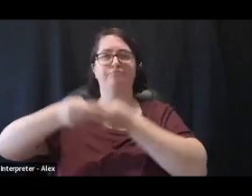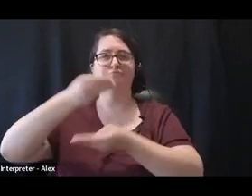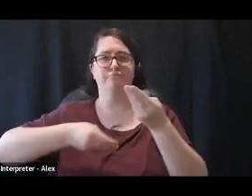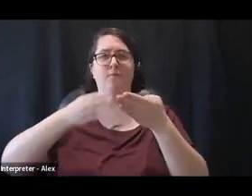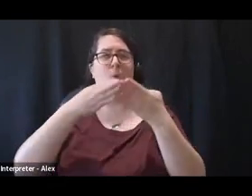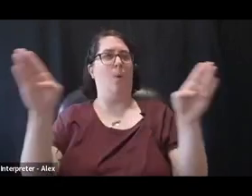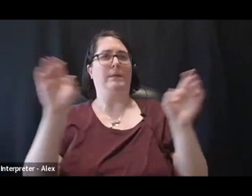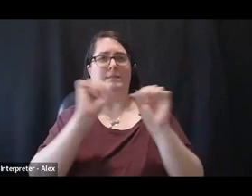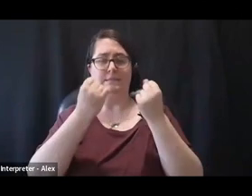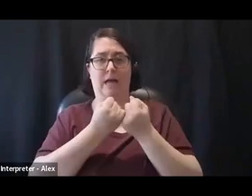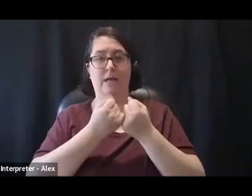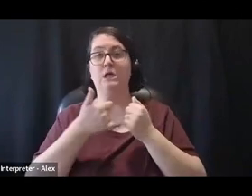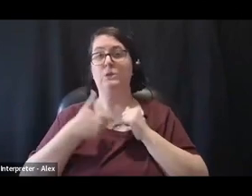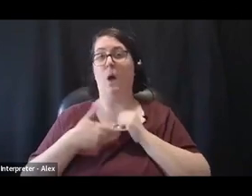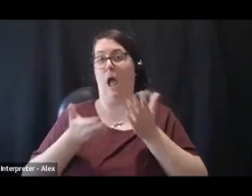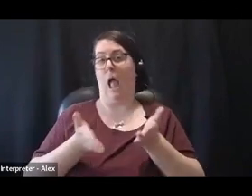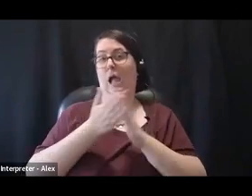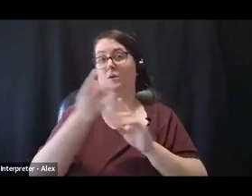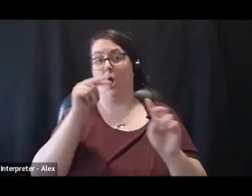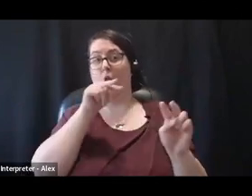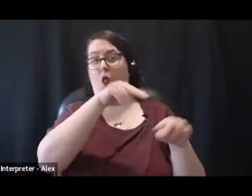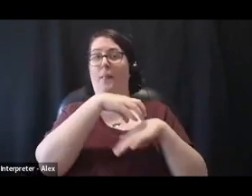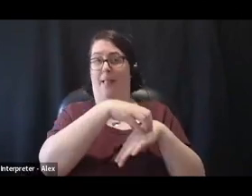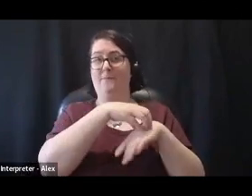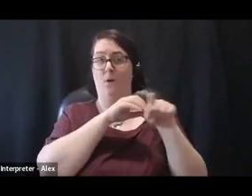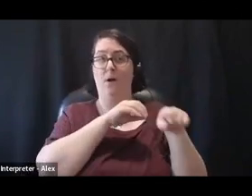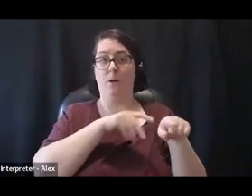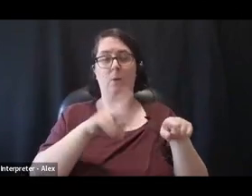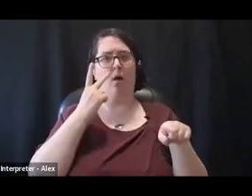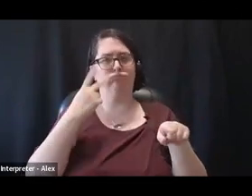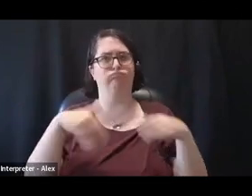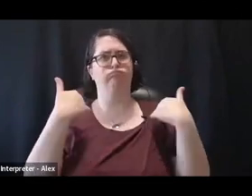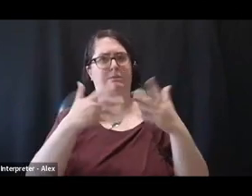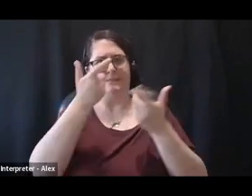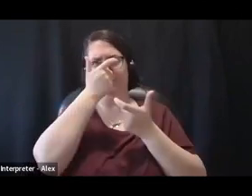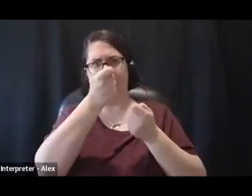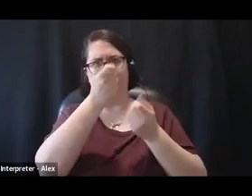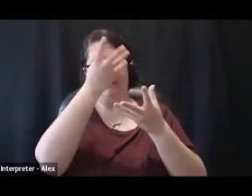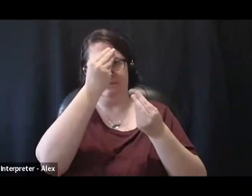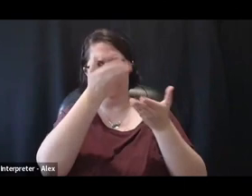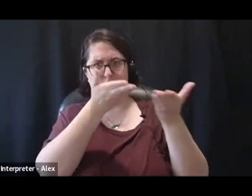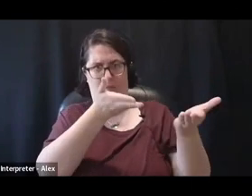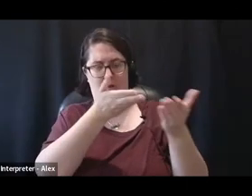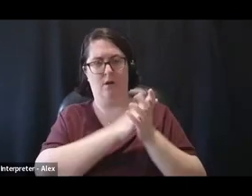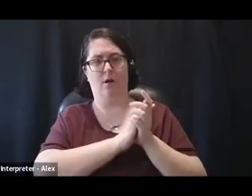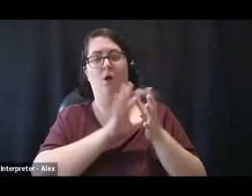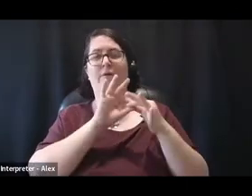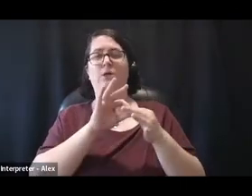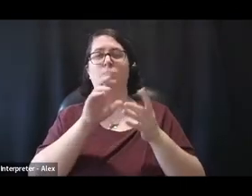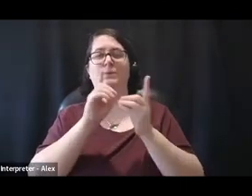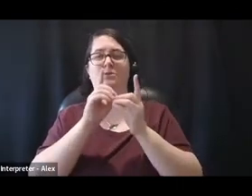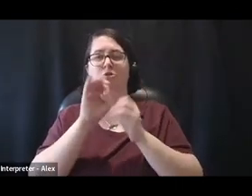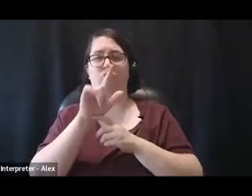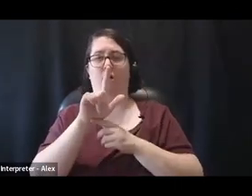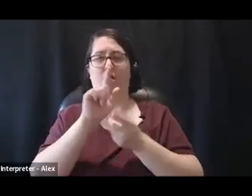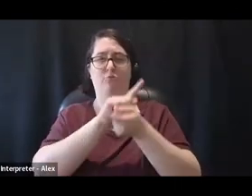society. Well, I invite you to take a look at the platform because you'll probably find a lot of interesting material there about digital transformation, but